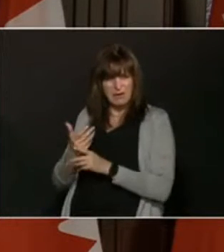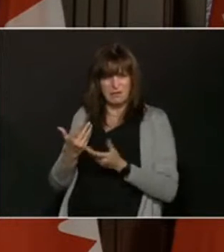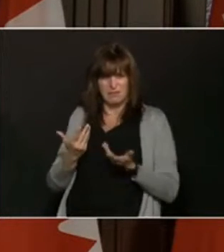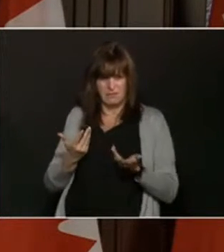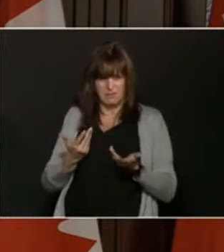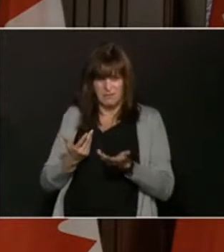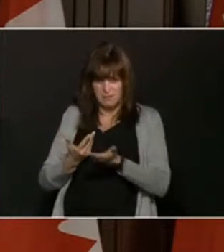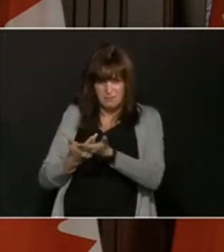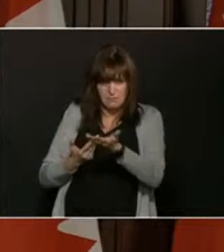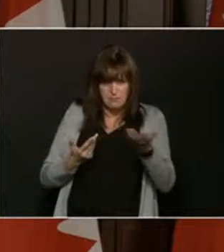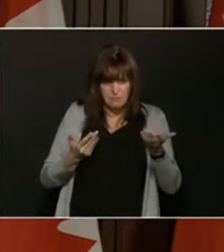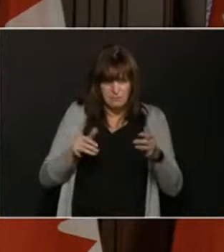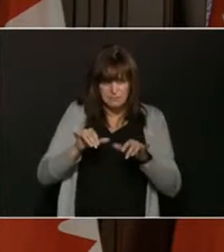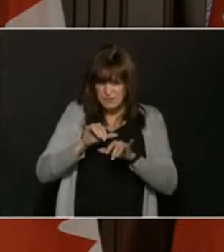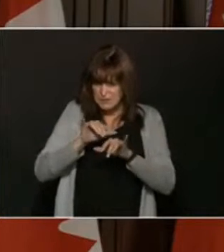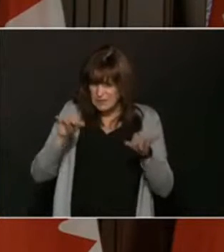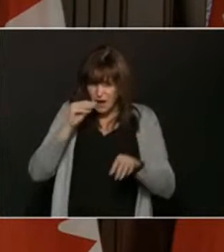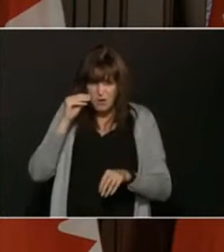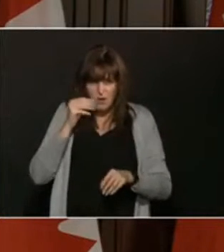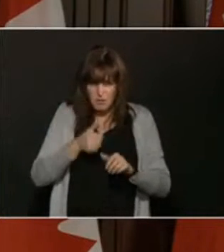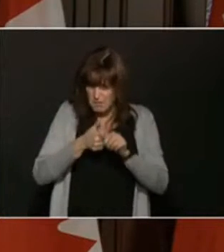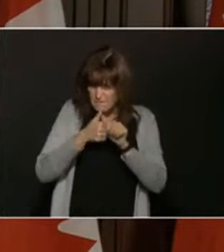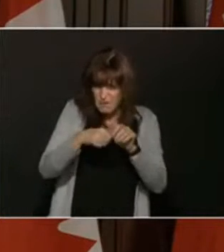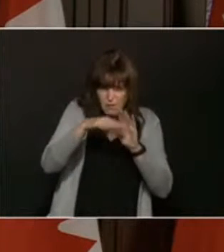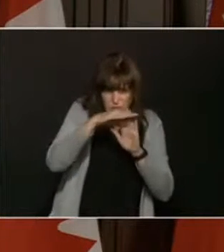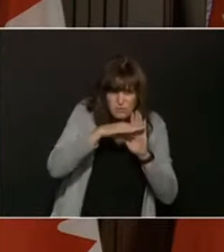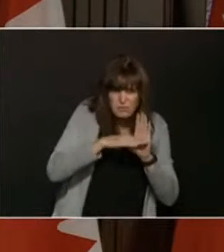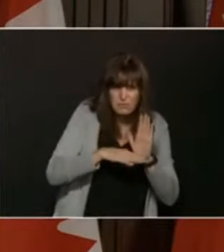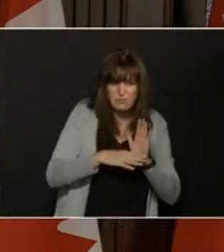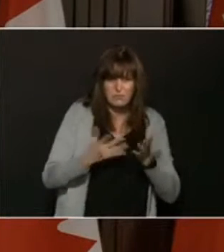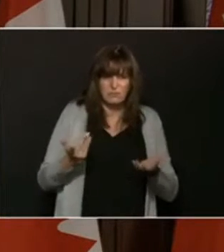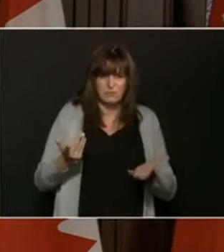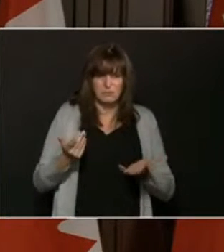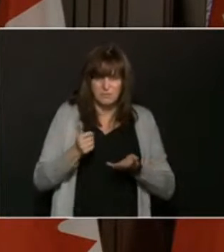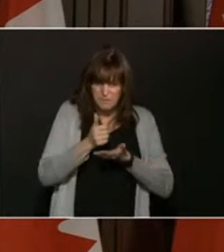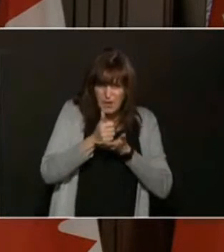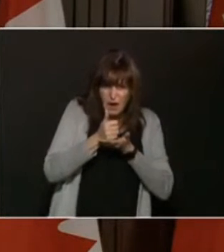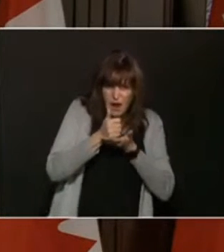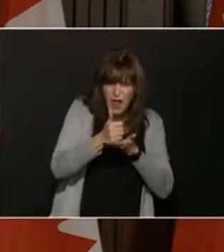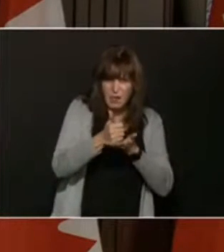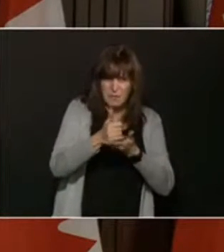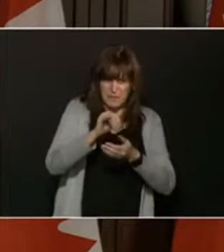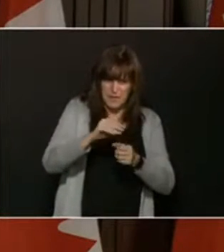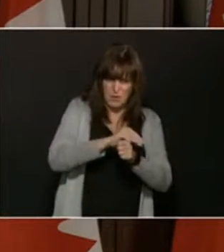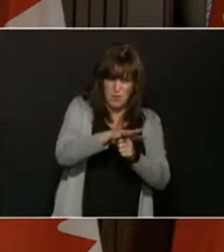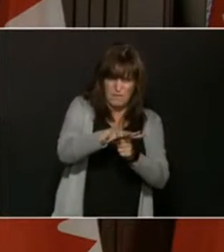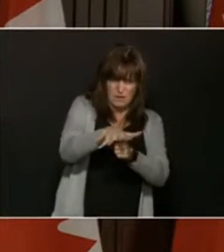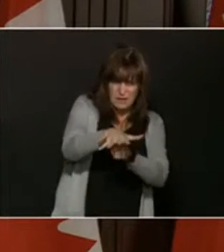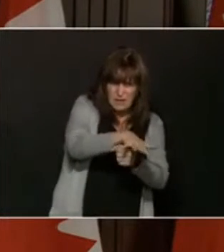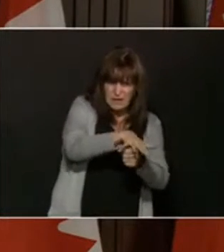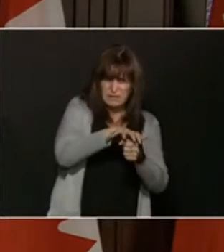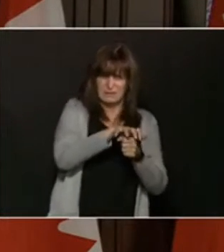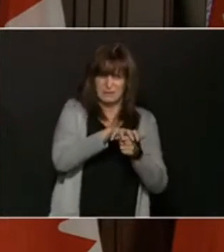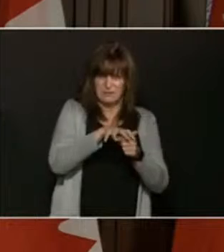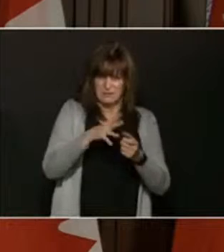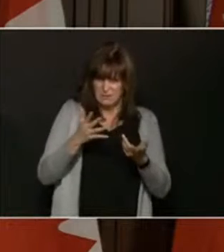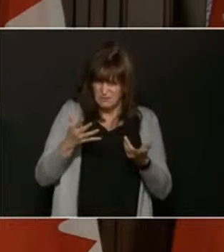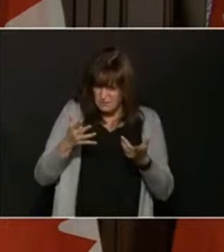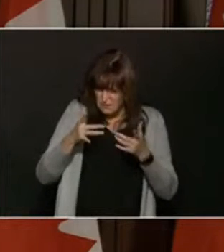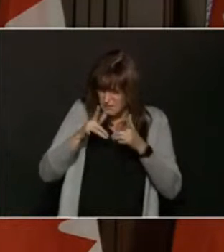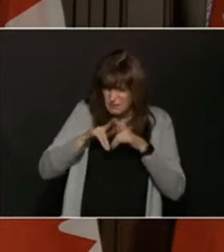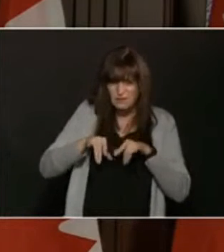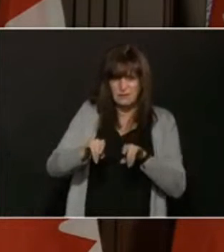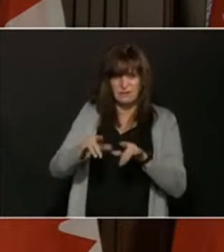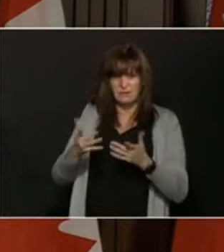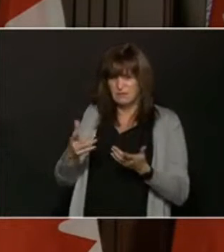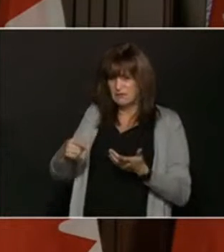measures, we're doing that not only to slow the progress of this disease, but we're doing it for all of those people who have those